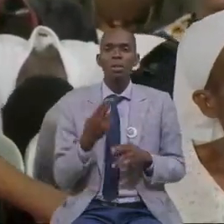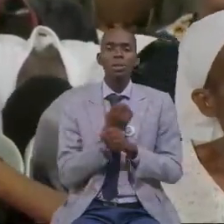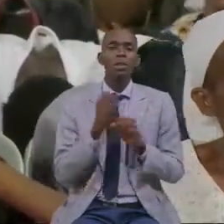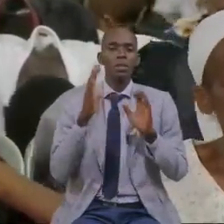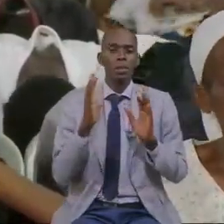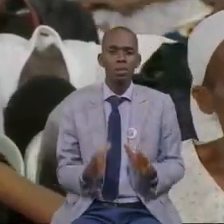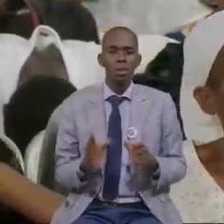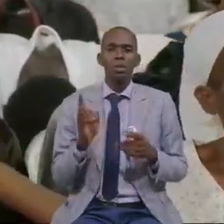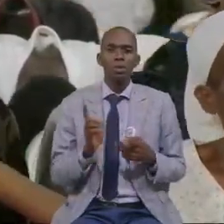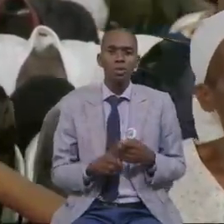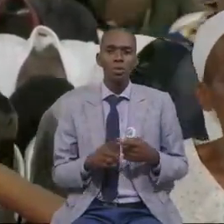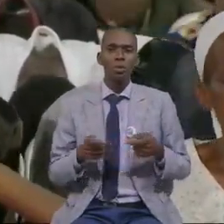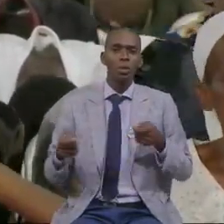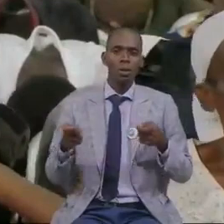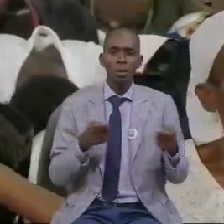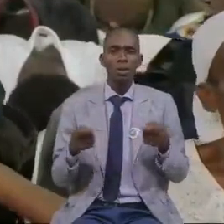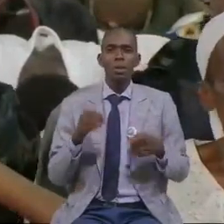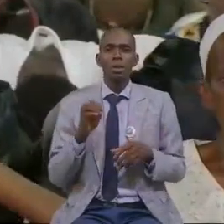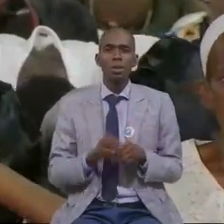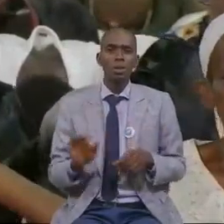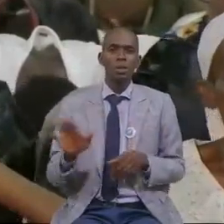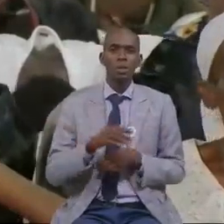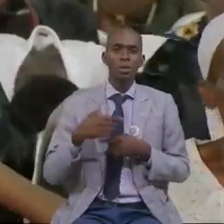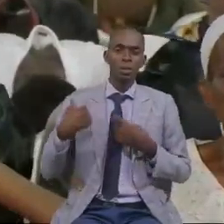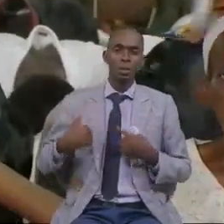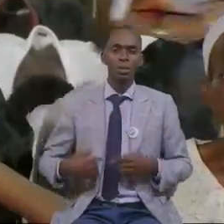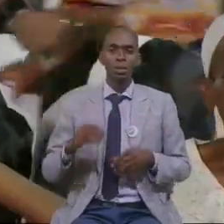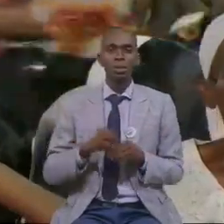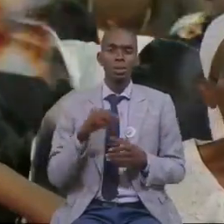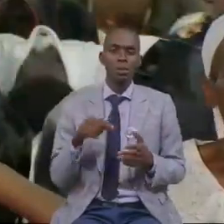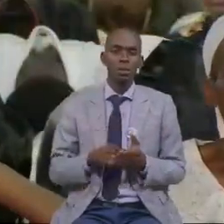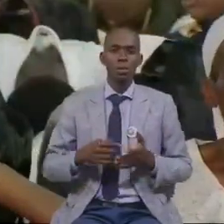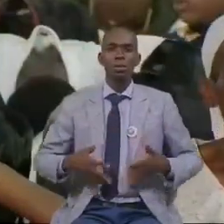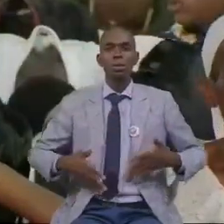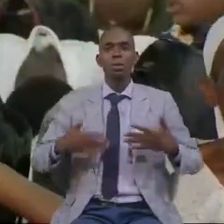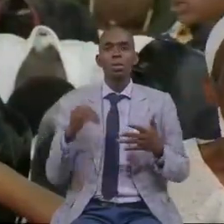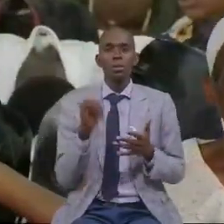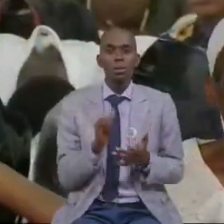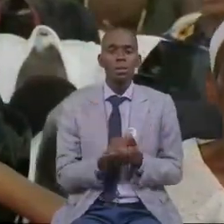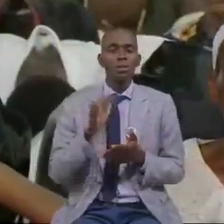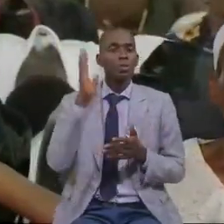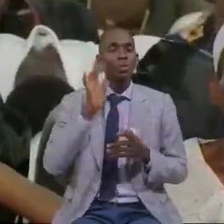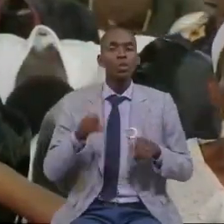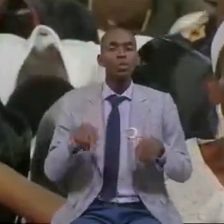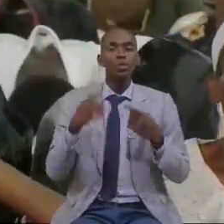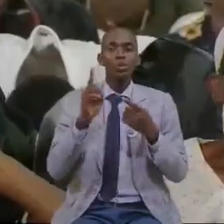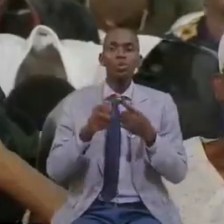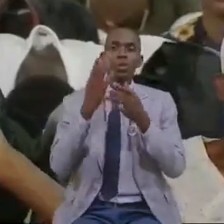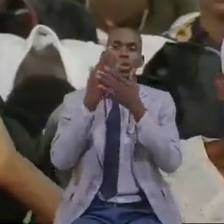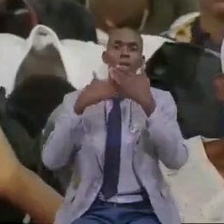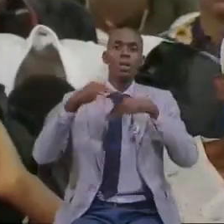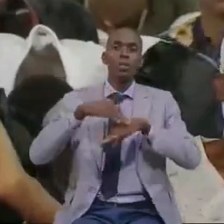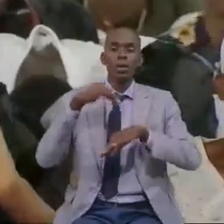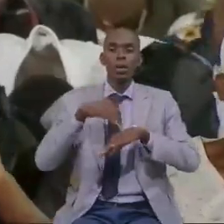to reign in their hearts in this life, that you'll go to heaven